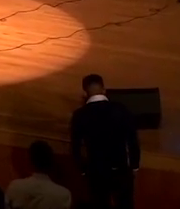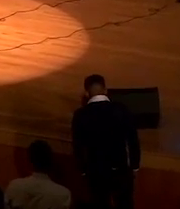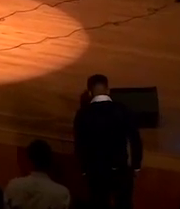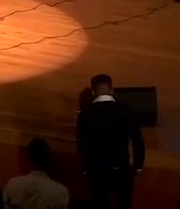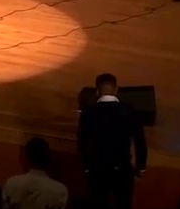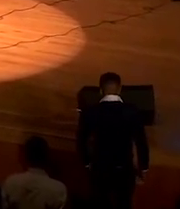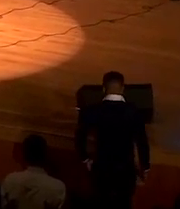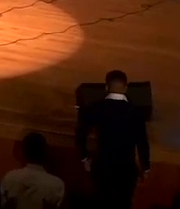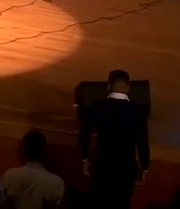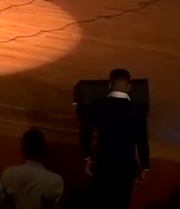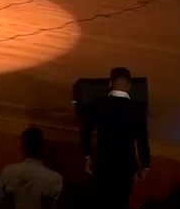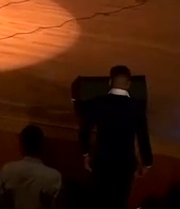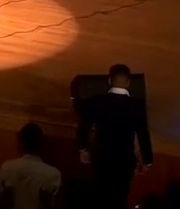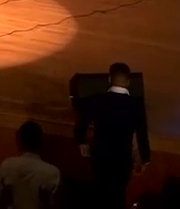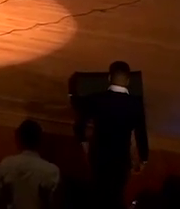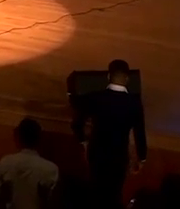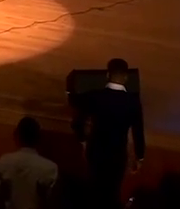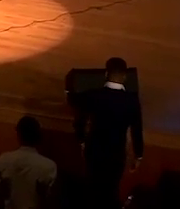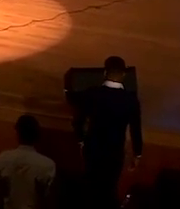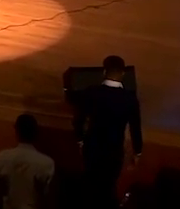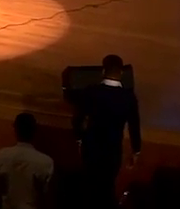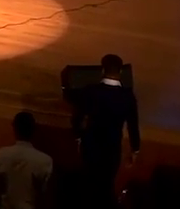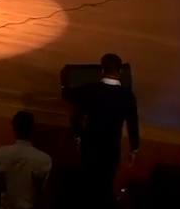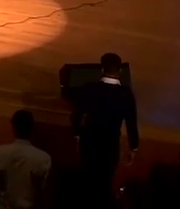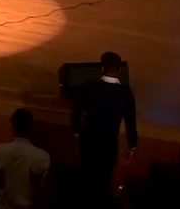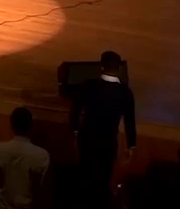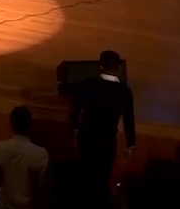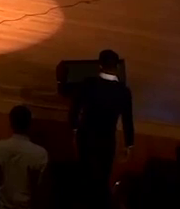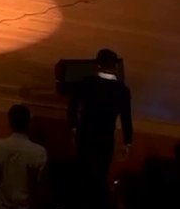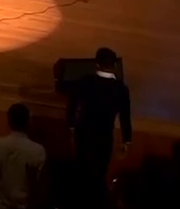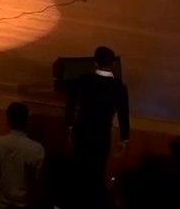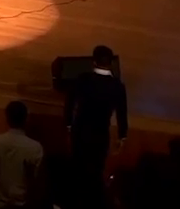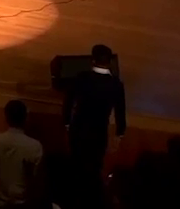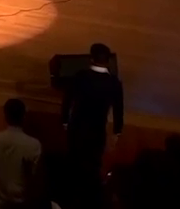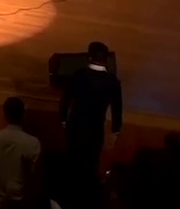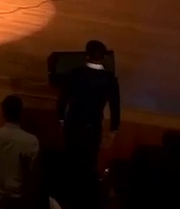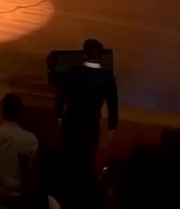I want you to understand that this is actually what church is supposed to be.